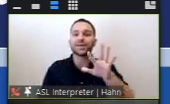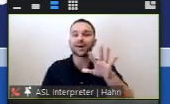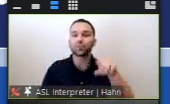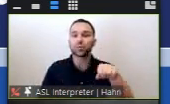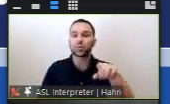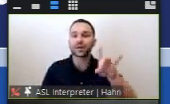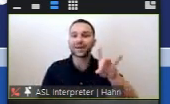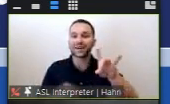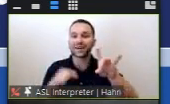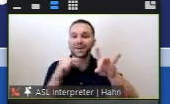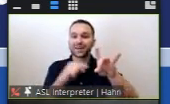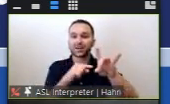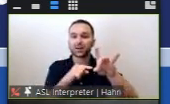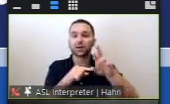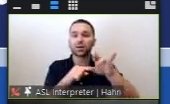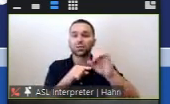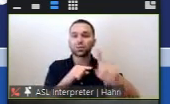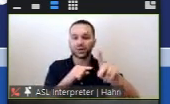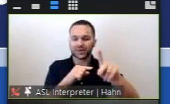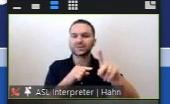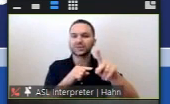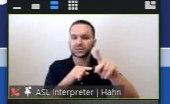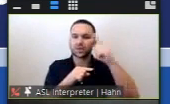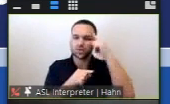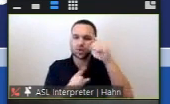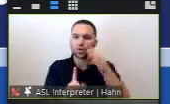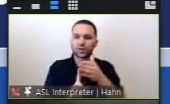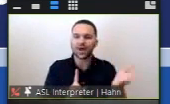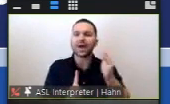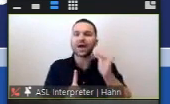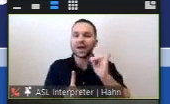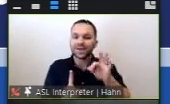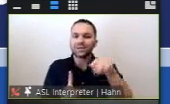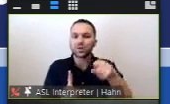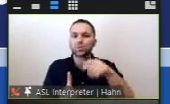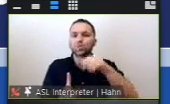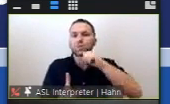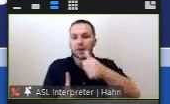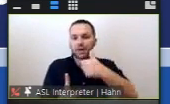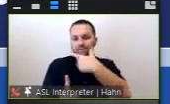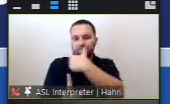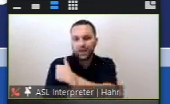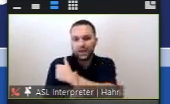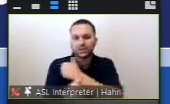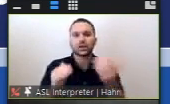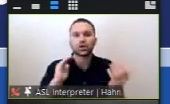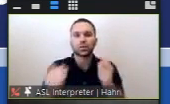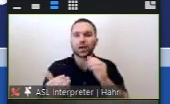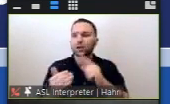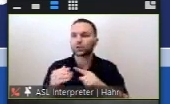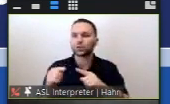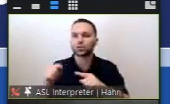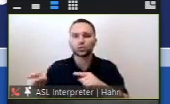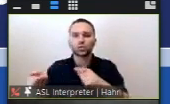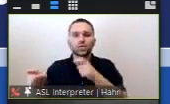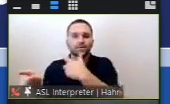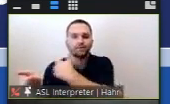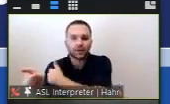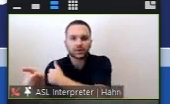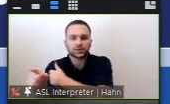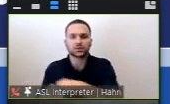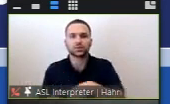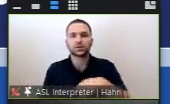risk associated with dying of COVID-19 if you are unvaccinated compared to vaccinated is the ratio of the rate of